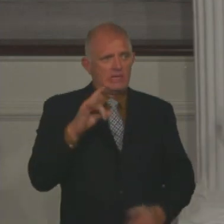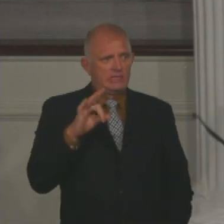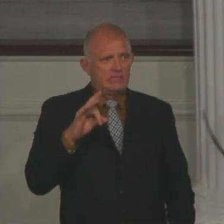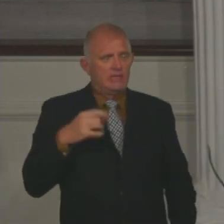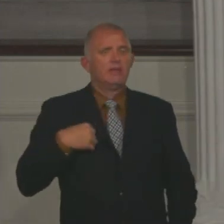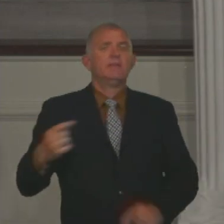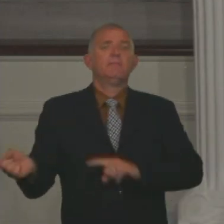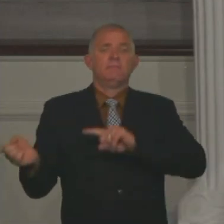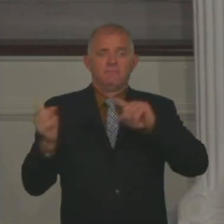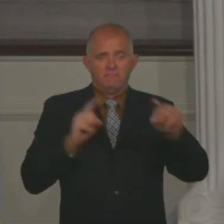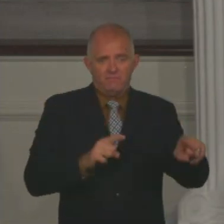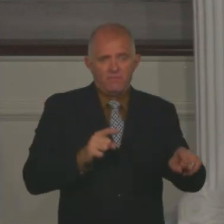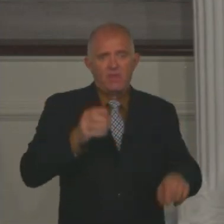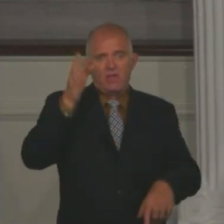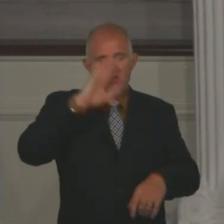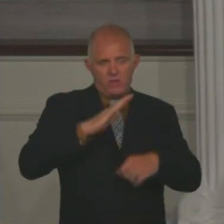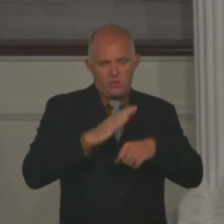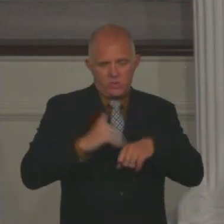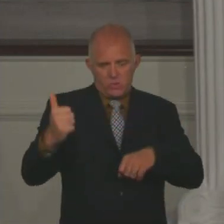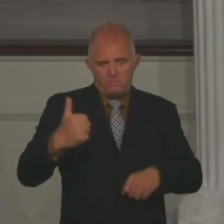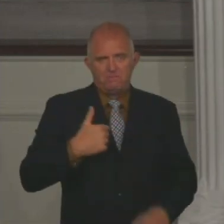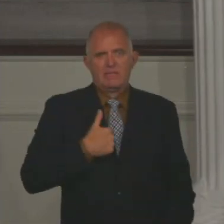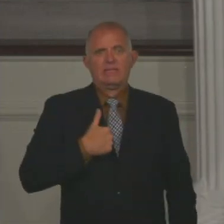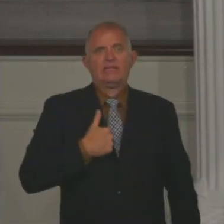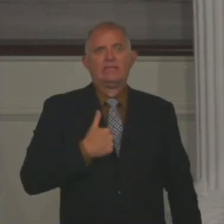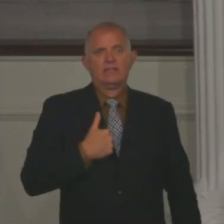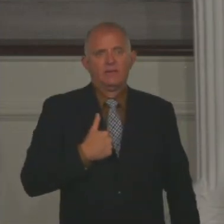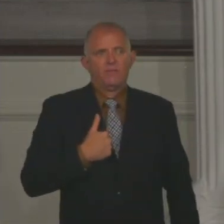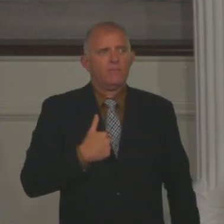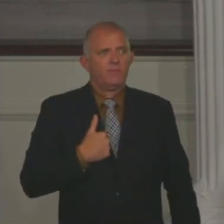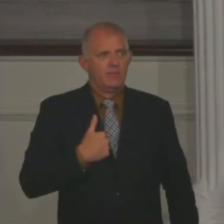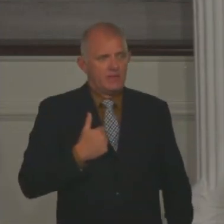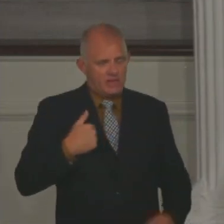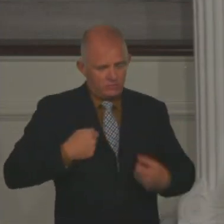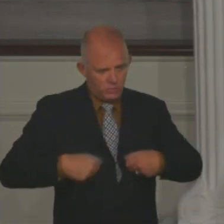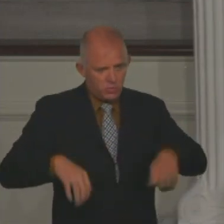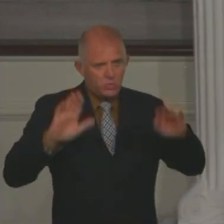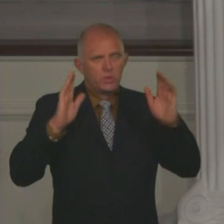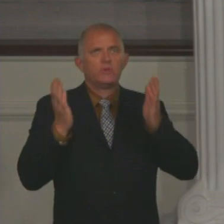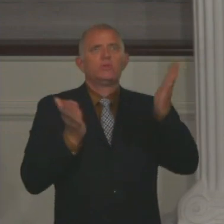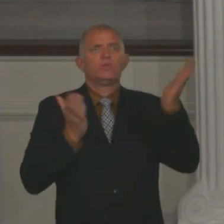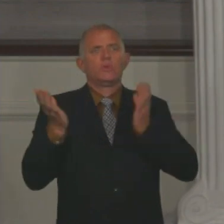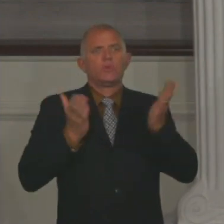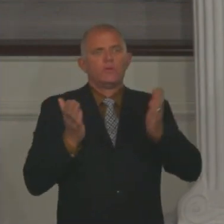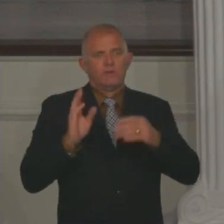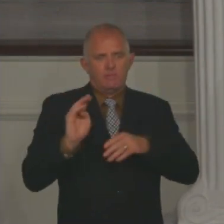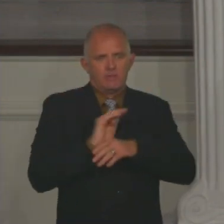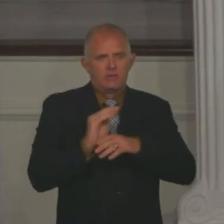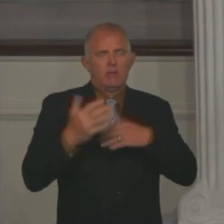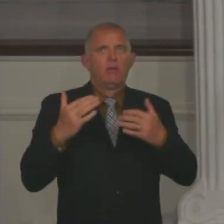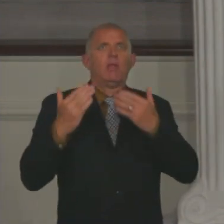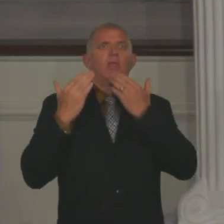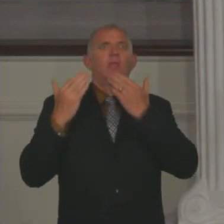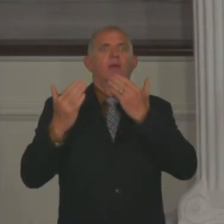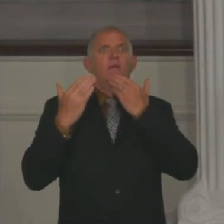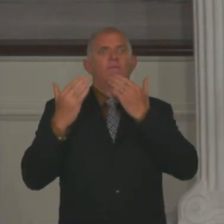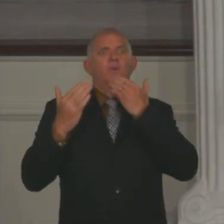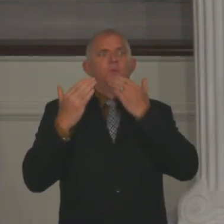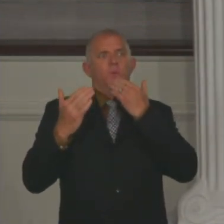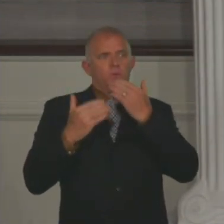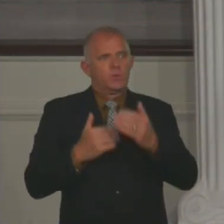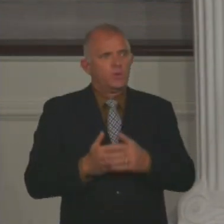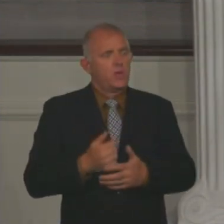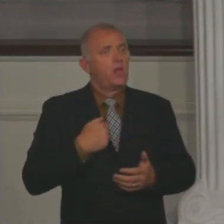God called me and put me into the ministry, and I'm so thankful for the ministry. We see here several